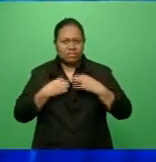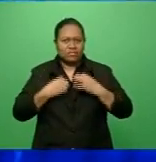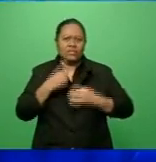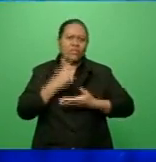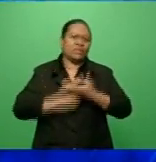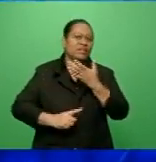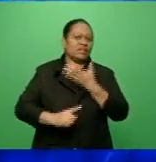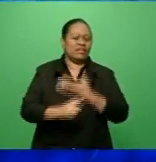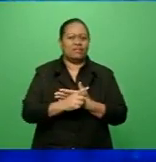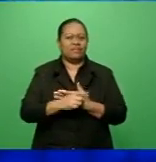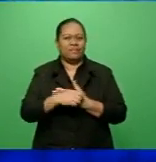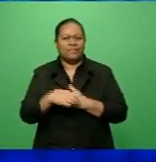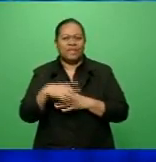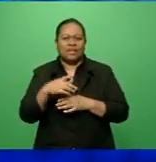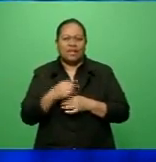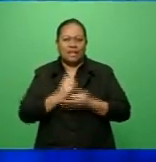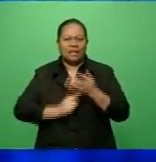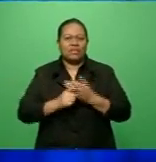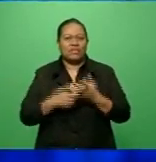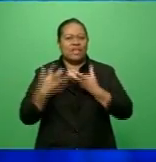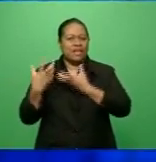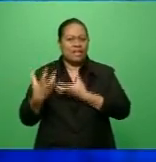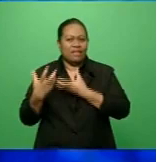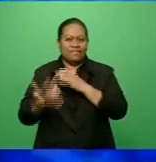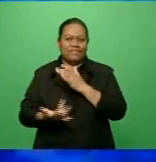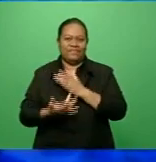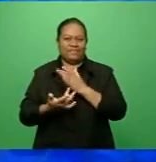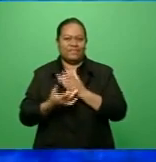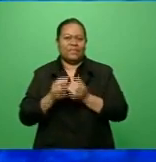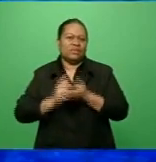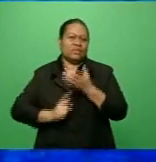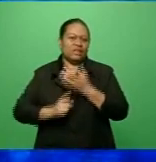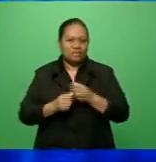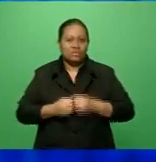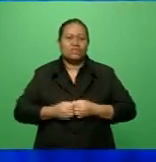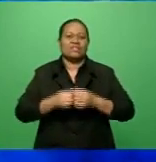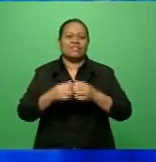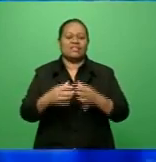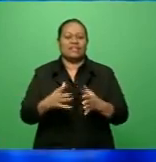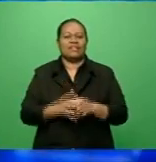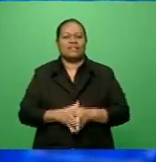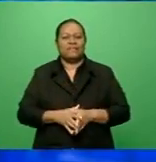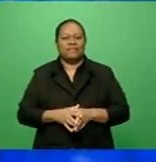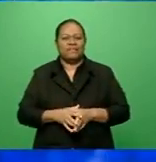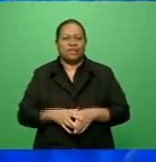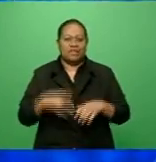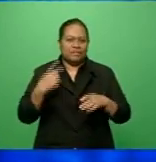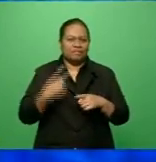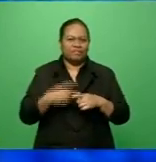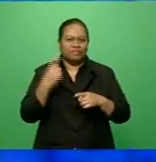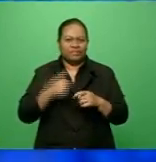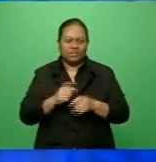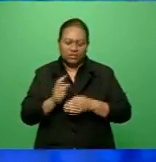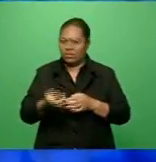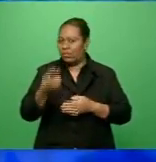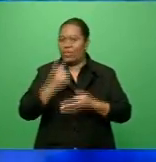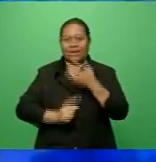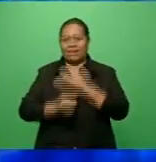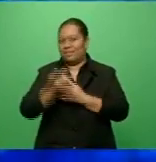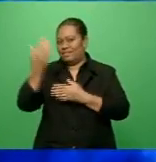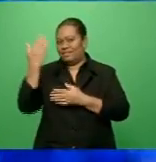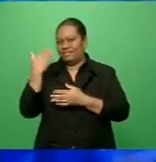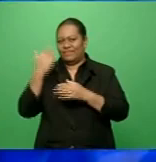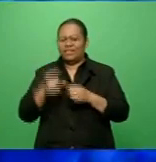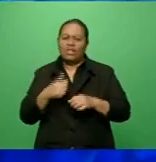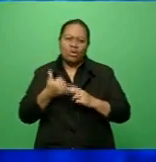chopping trading session today as heavyweight tech-related stocks resumed their decline following a sharp rebound the previous season.